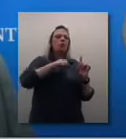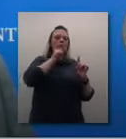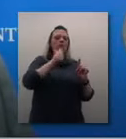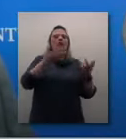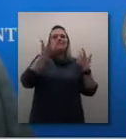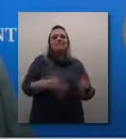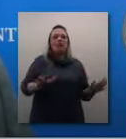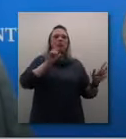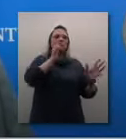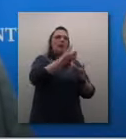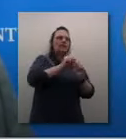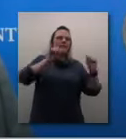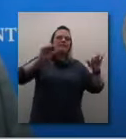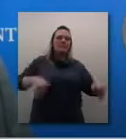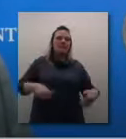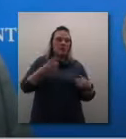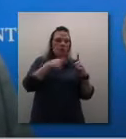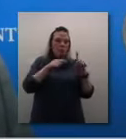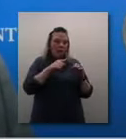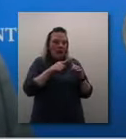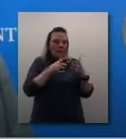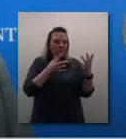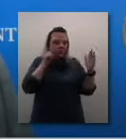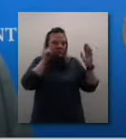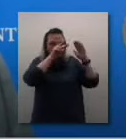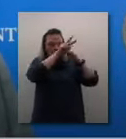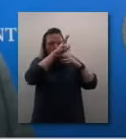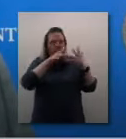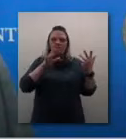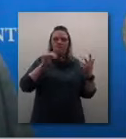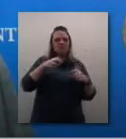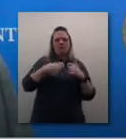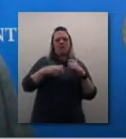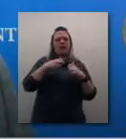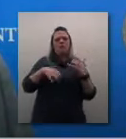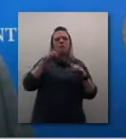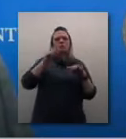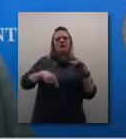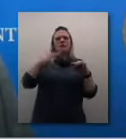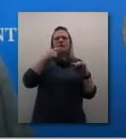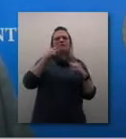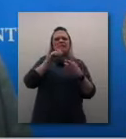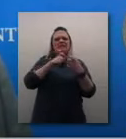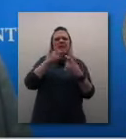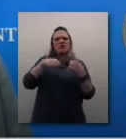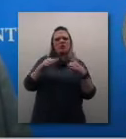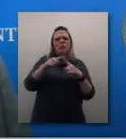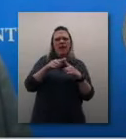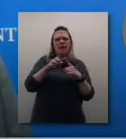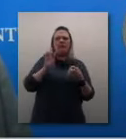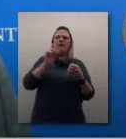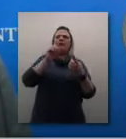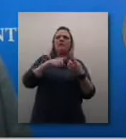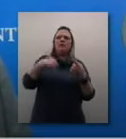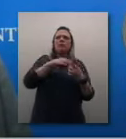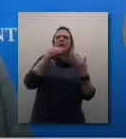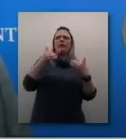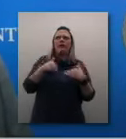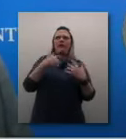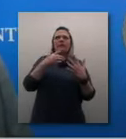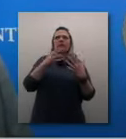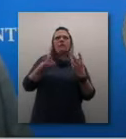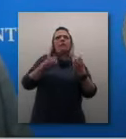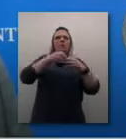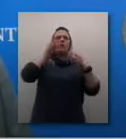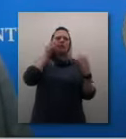said. When that's going to be, I think that's a problem to say exactly when, until we have additional data that shows